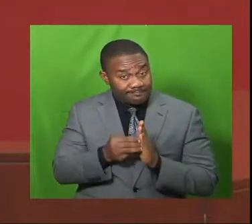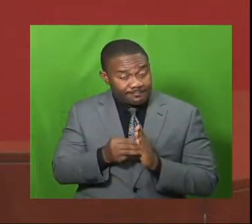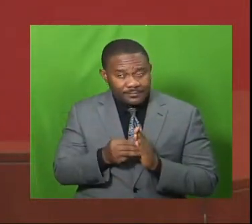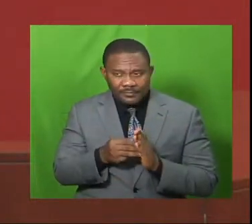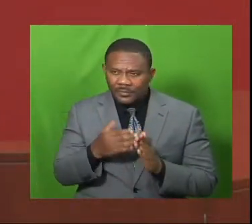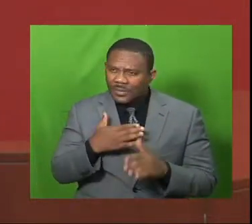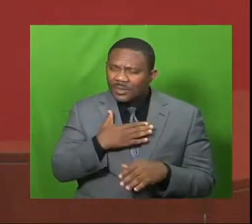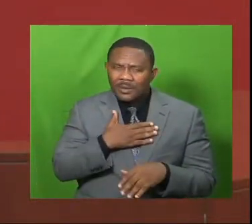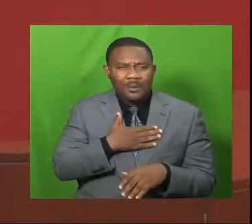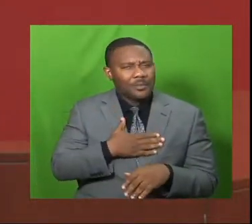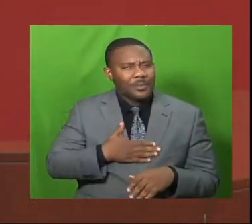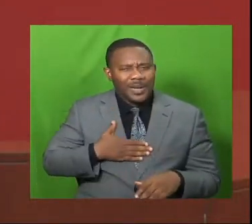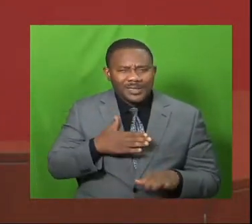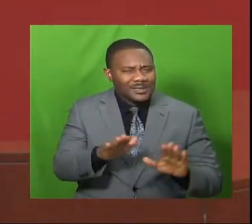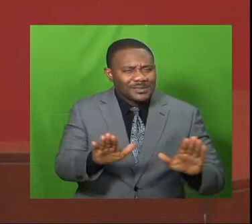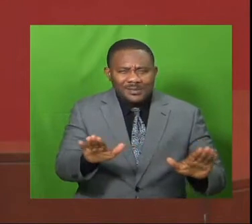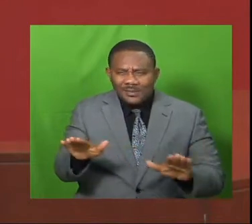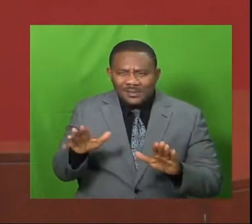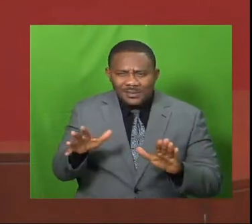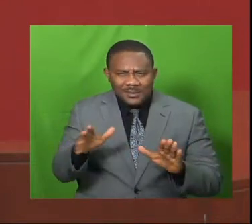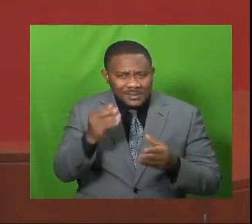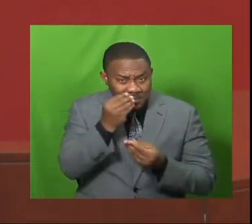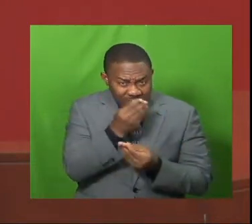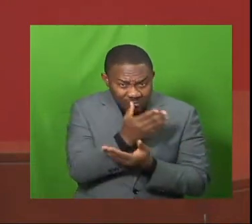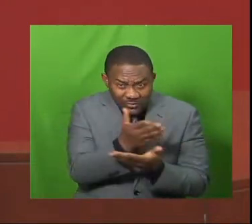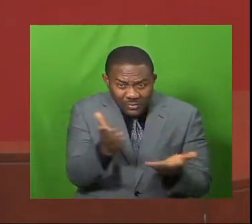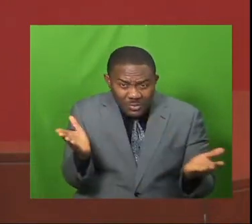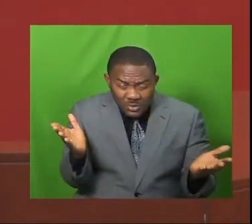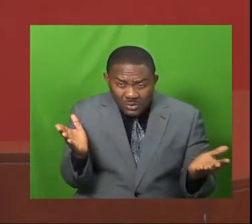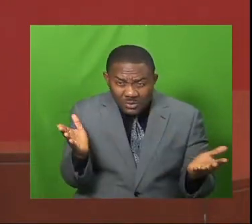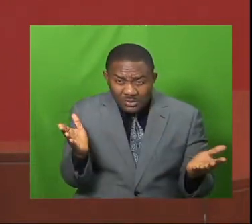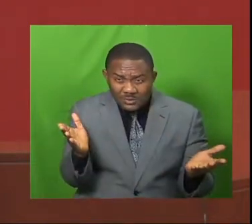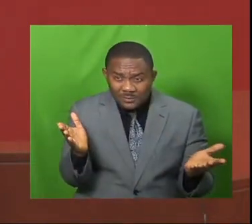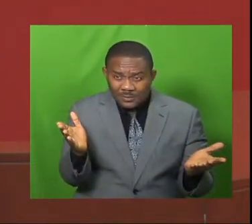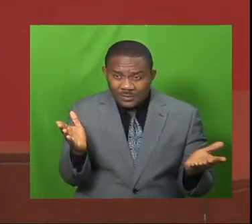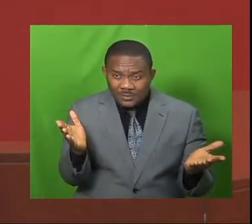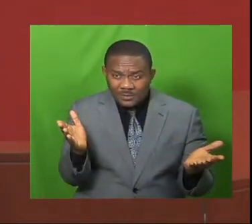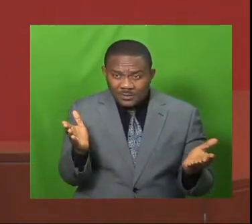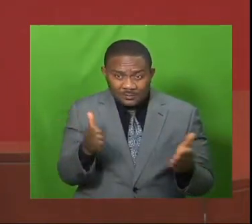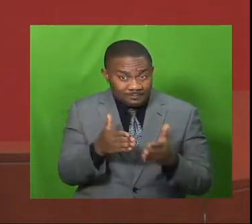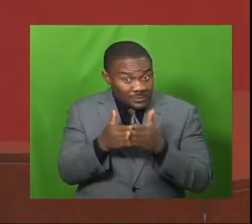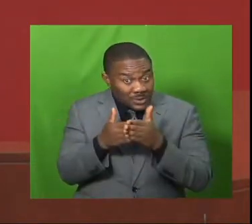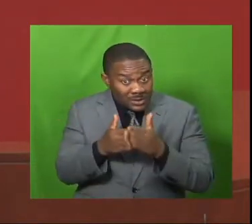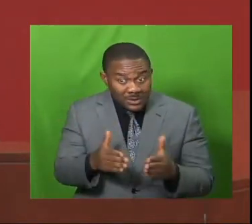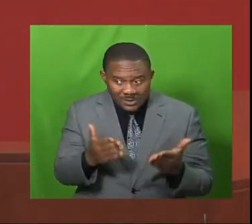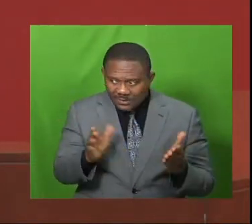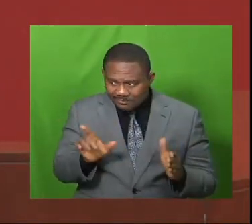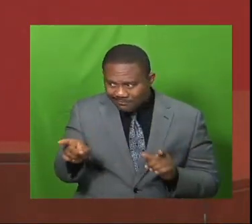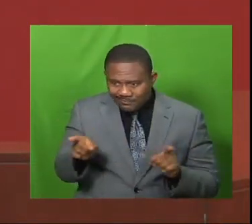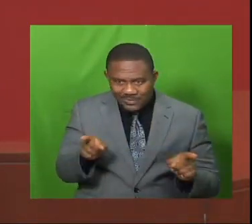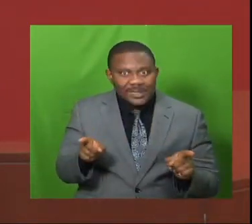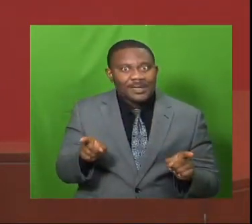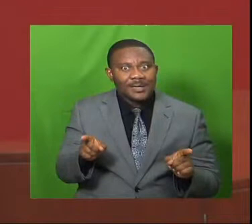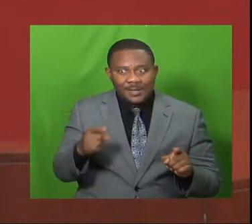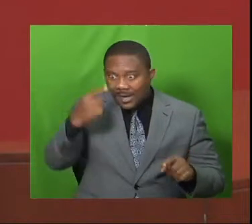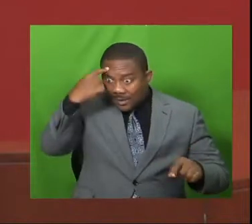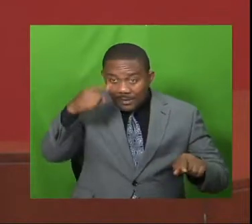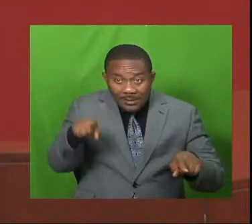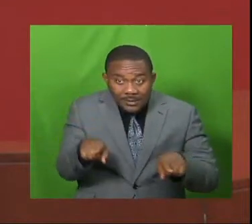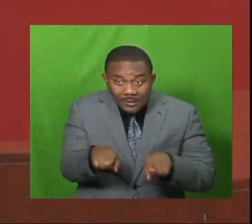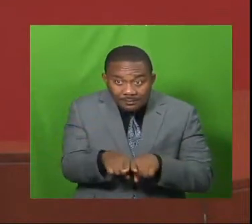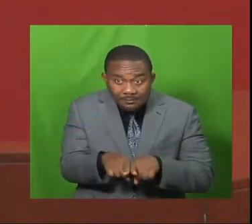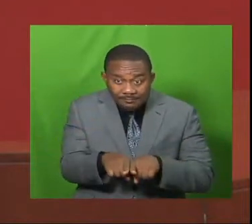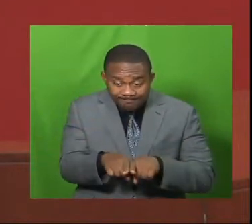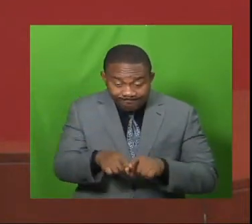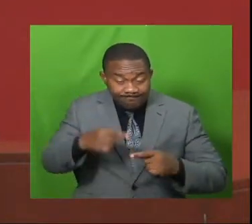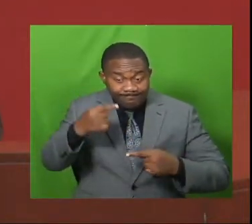I should make this information clear to all of you. Leadership have agreed that